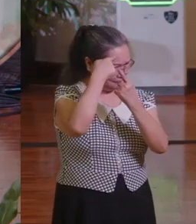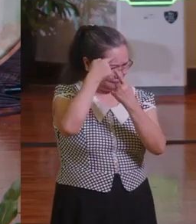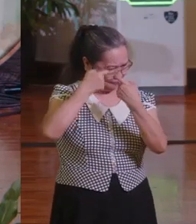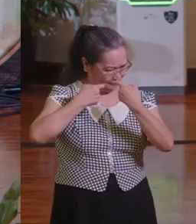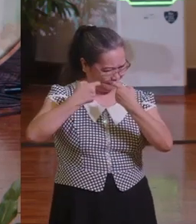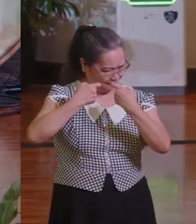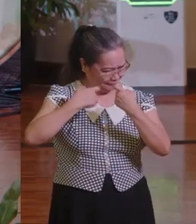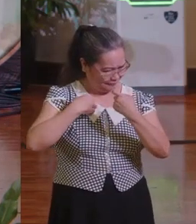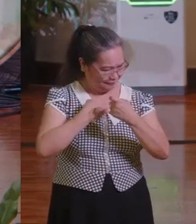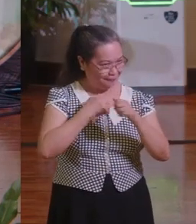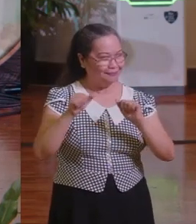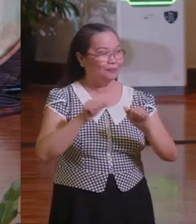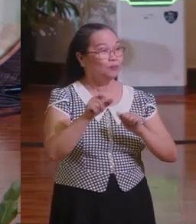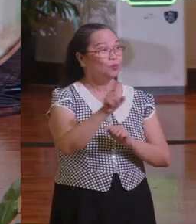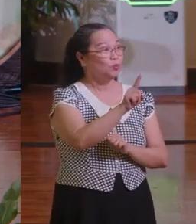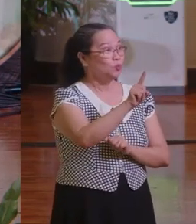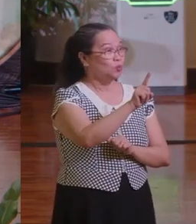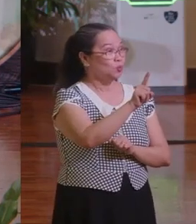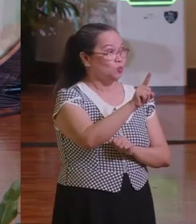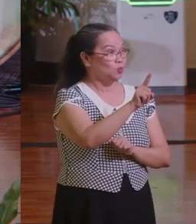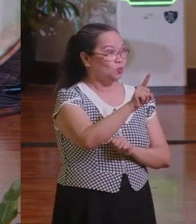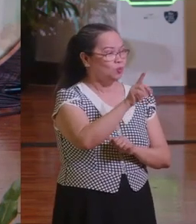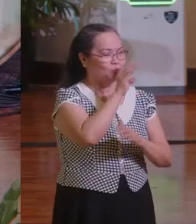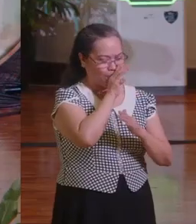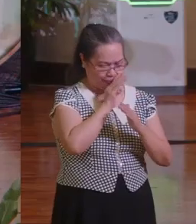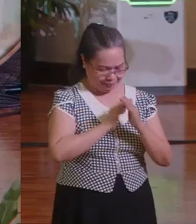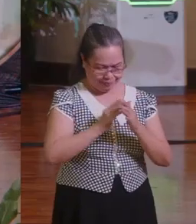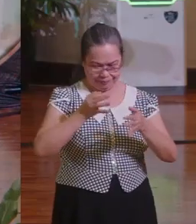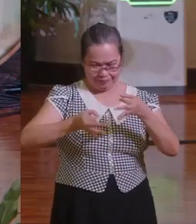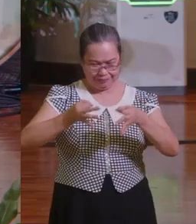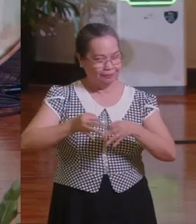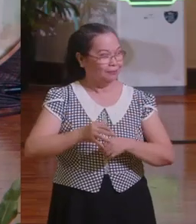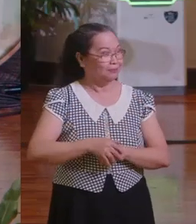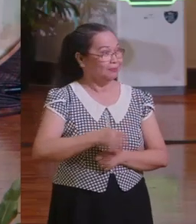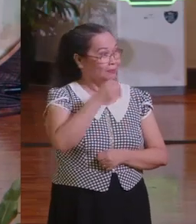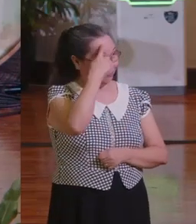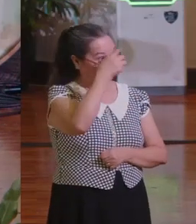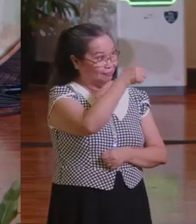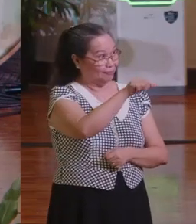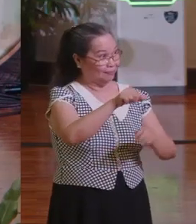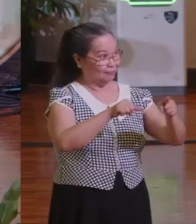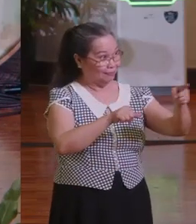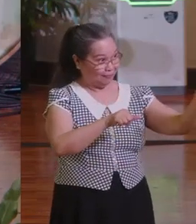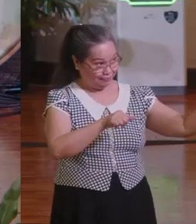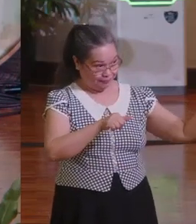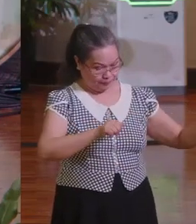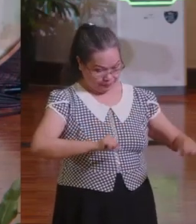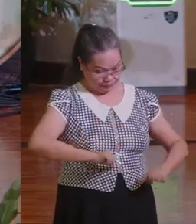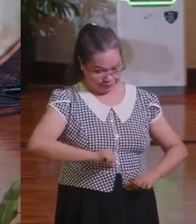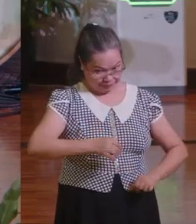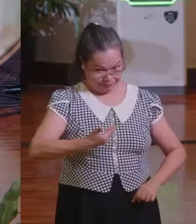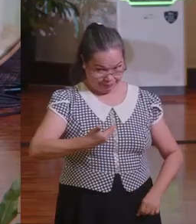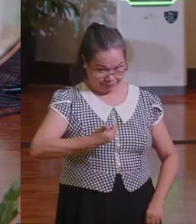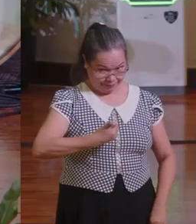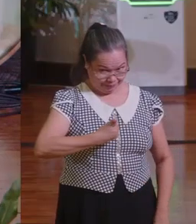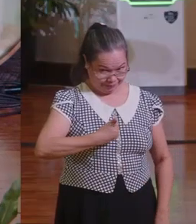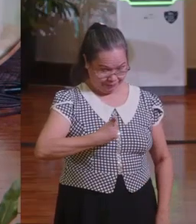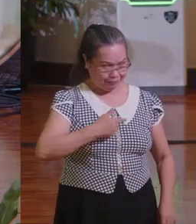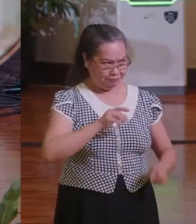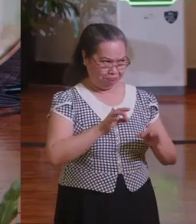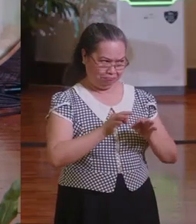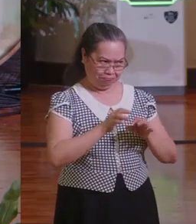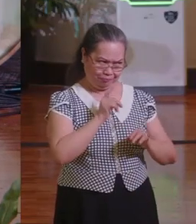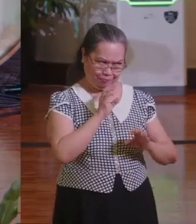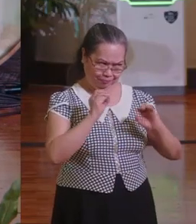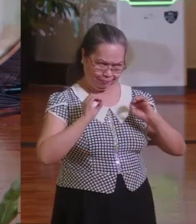our actions. Una, sober judgment. Sabi dito, for if anyone thinks he is something when he is nothing, he deceives